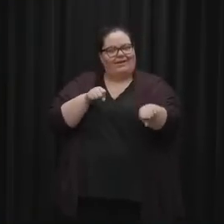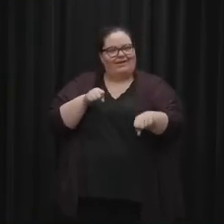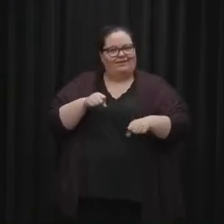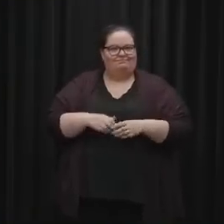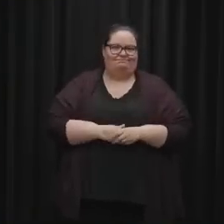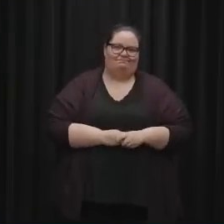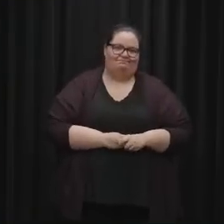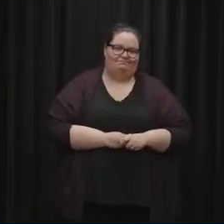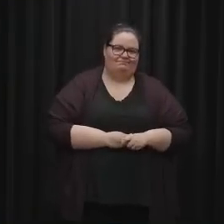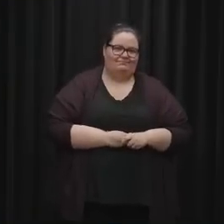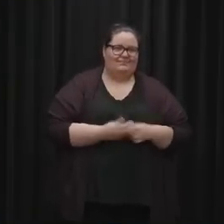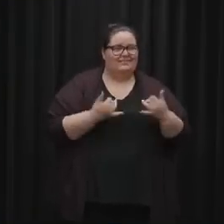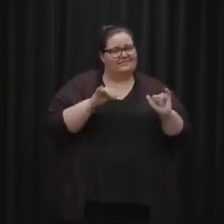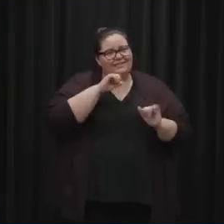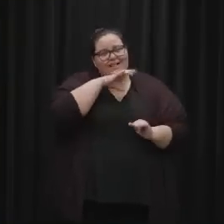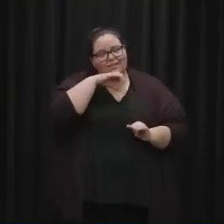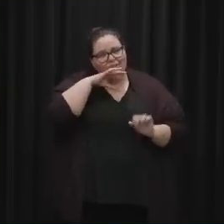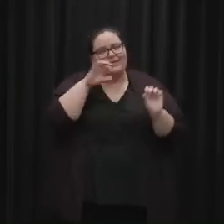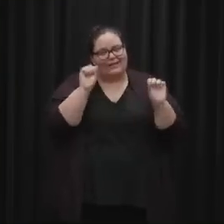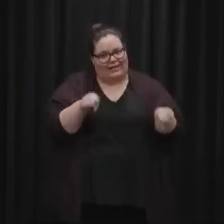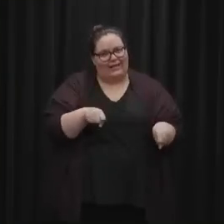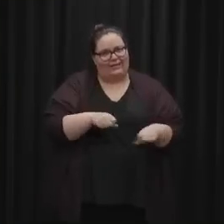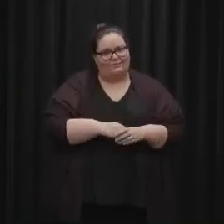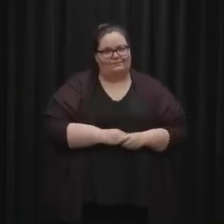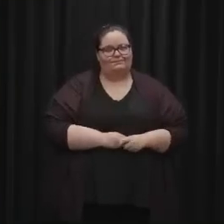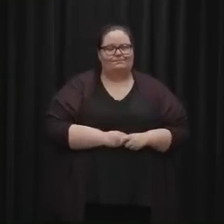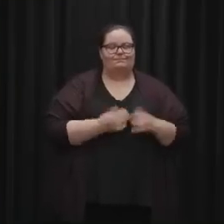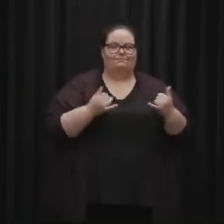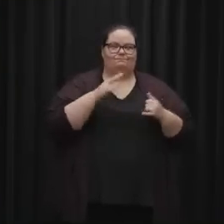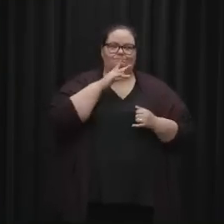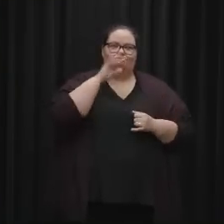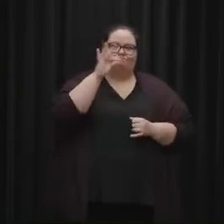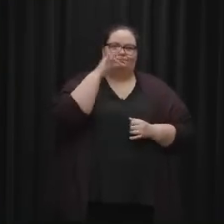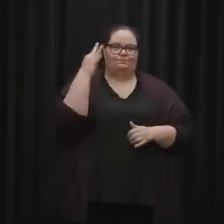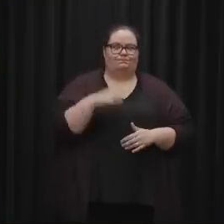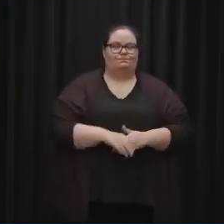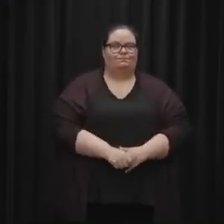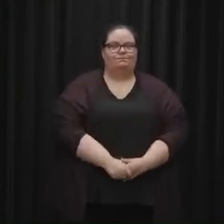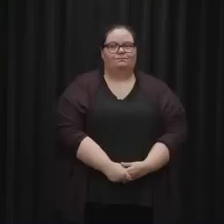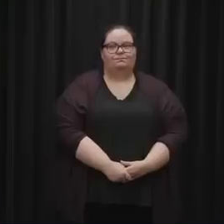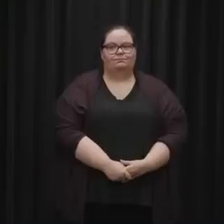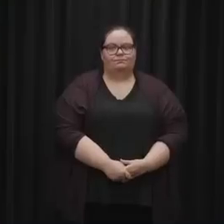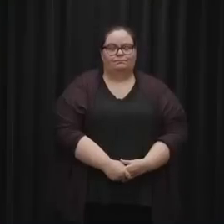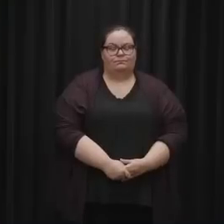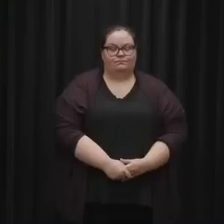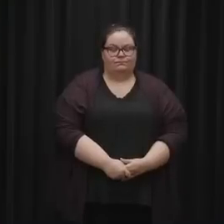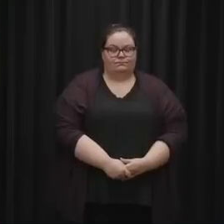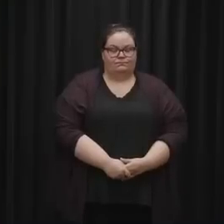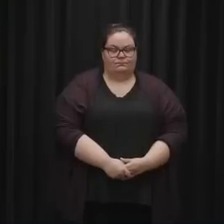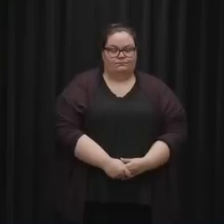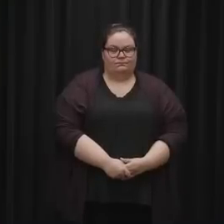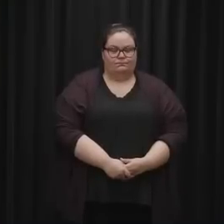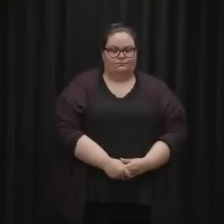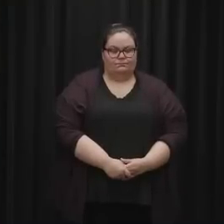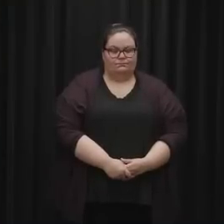Les personnes déguisées pour l'Halloween qui iront sonner aux portes doivent se laver les mains avant de...